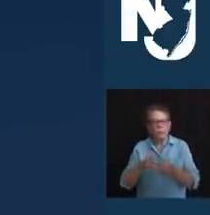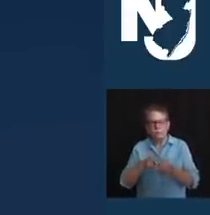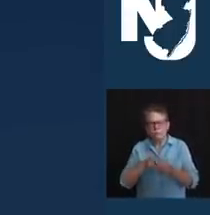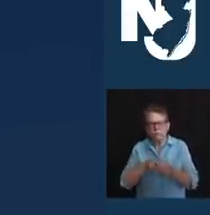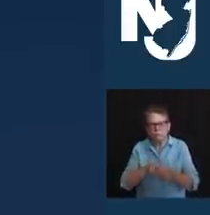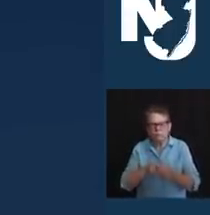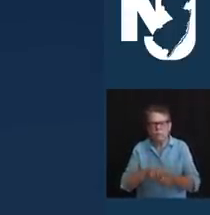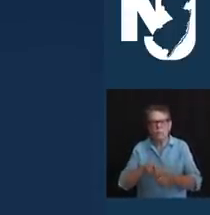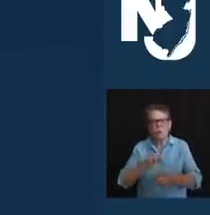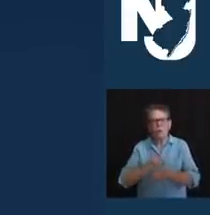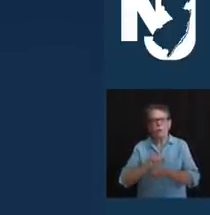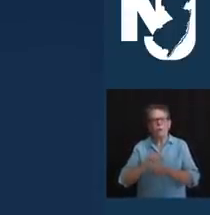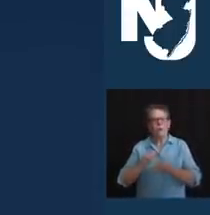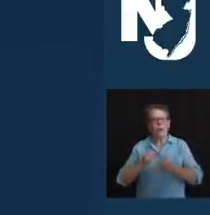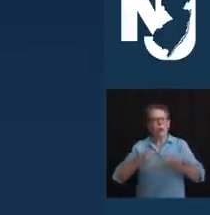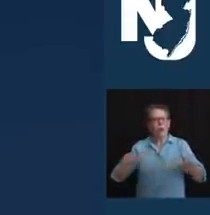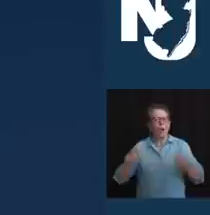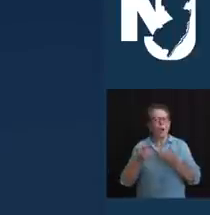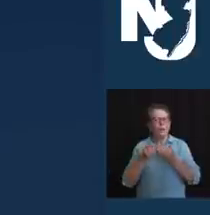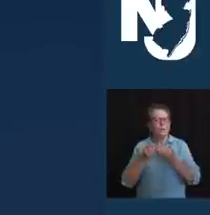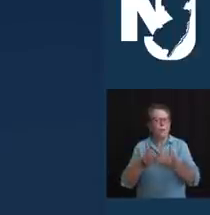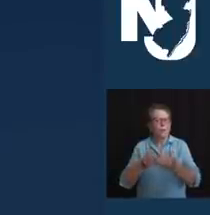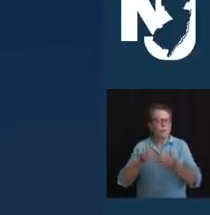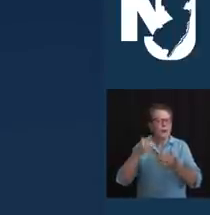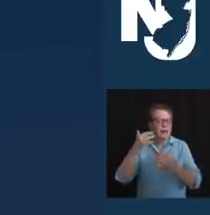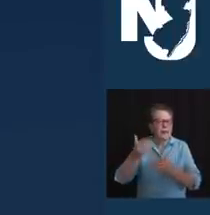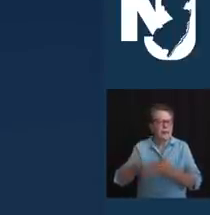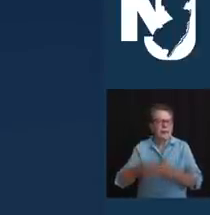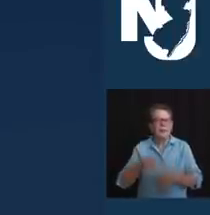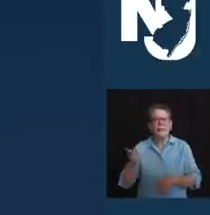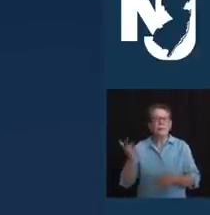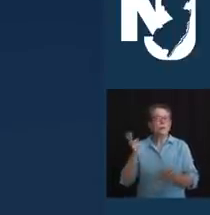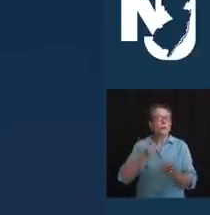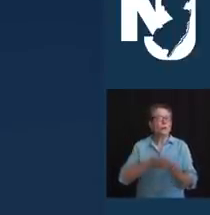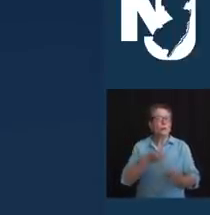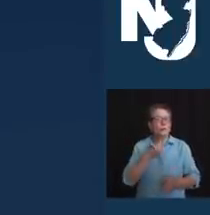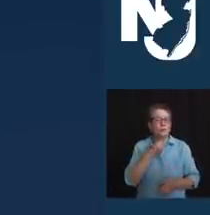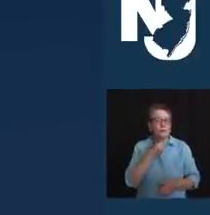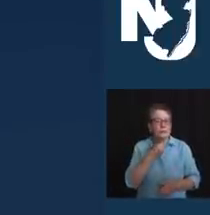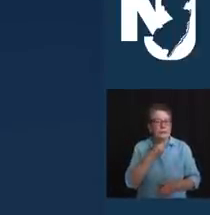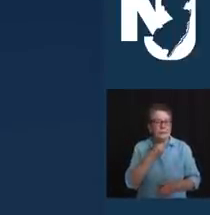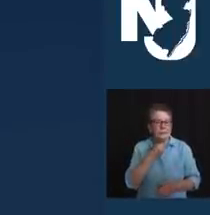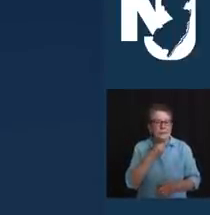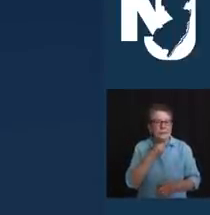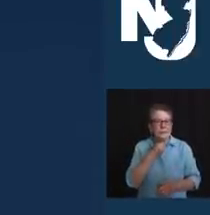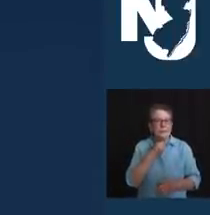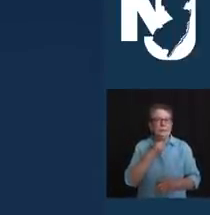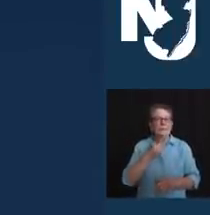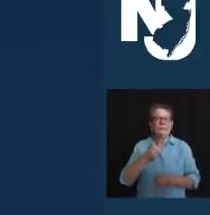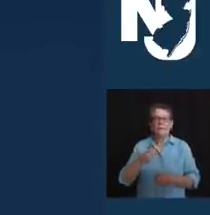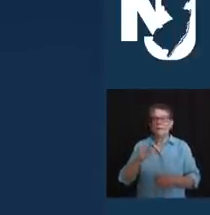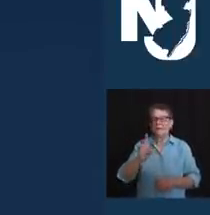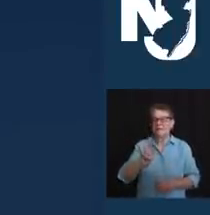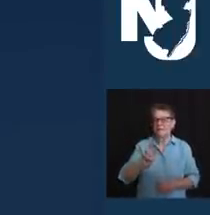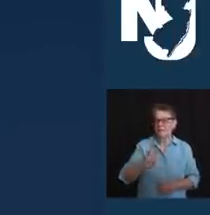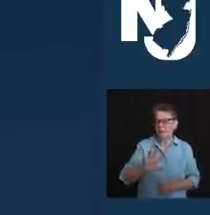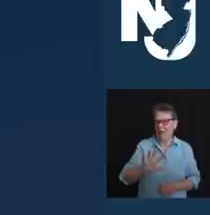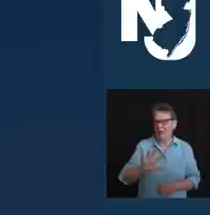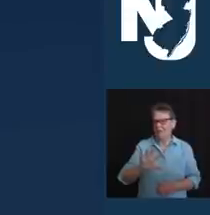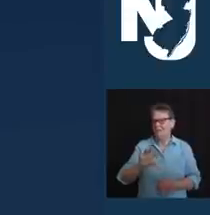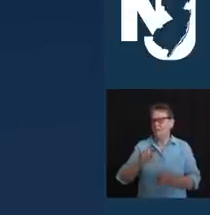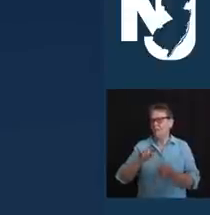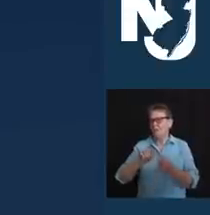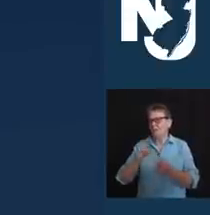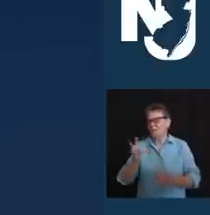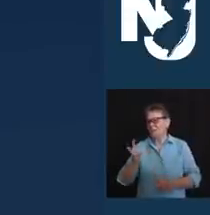life. He served our nation in the United States Marine Corps from 1965 until 1968, stationed